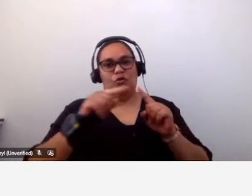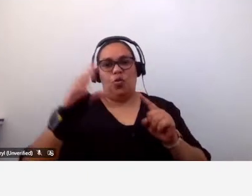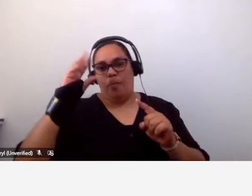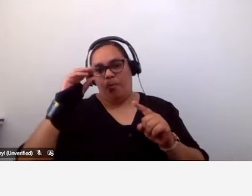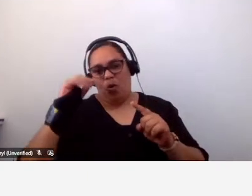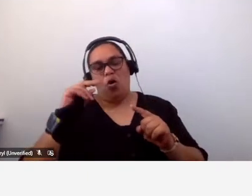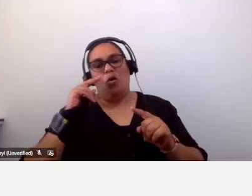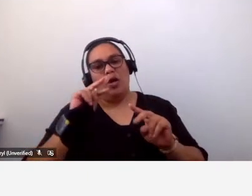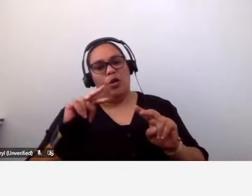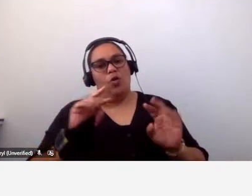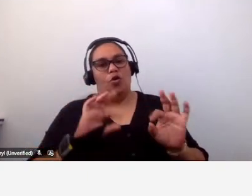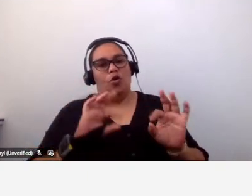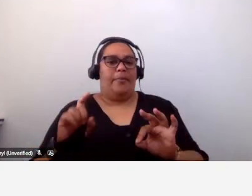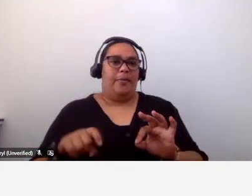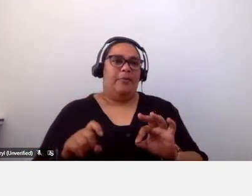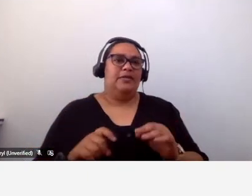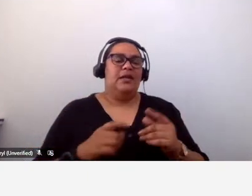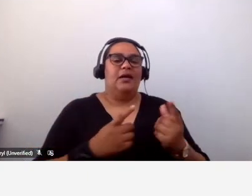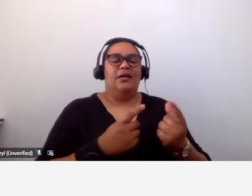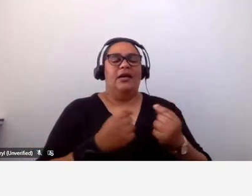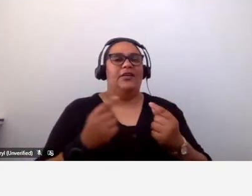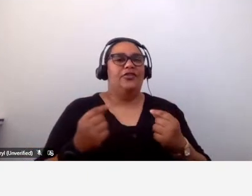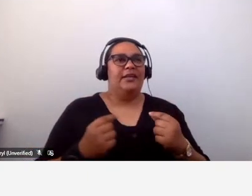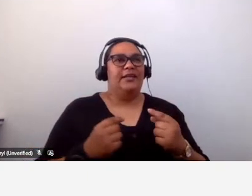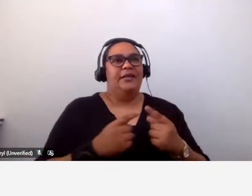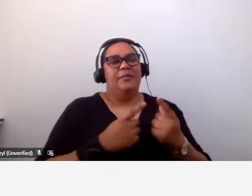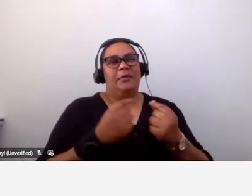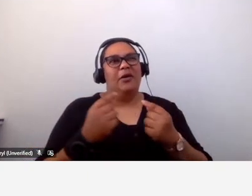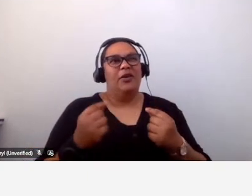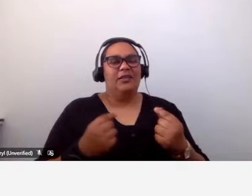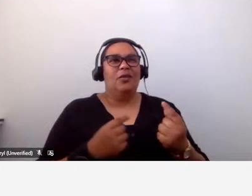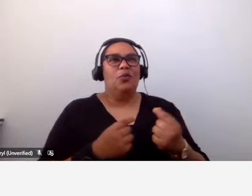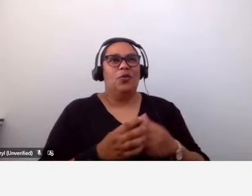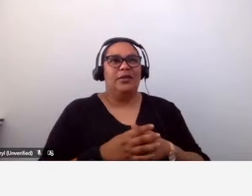at quite properly so that the whole process doesn't become